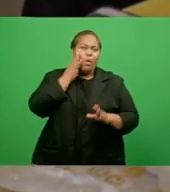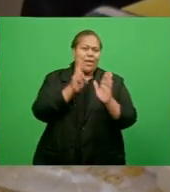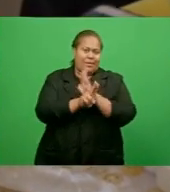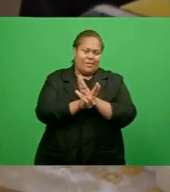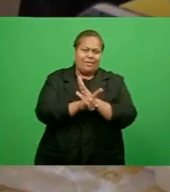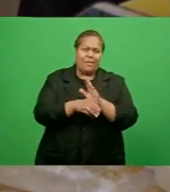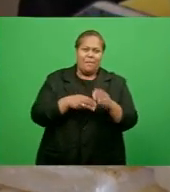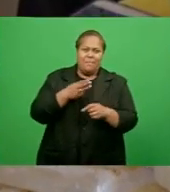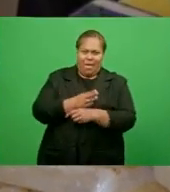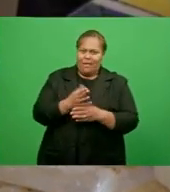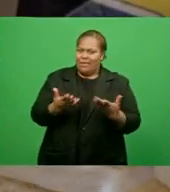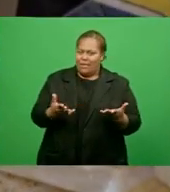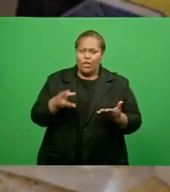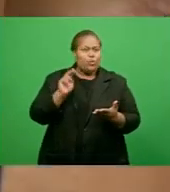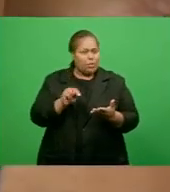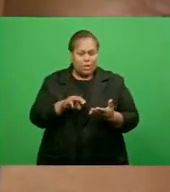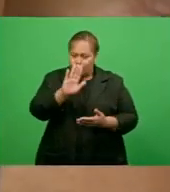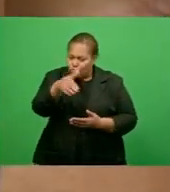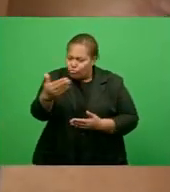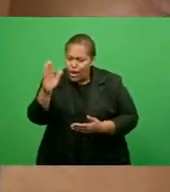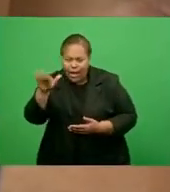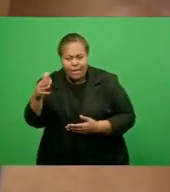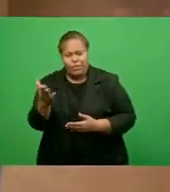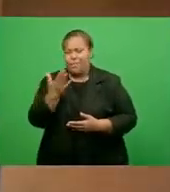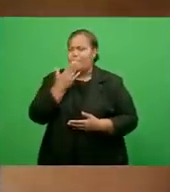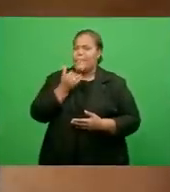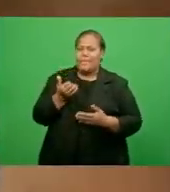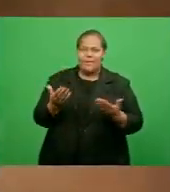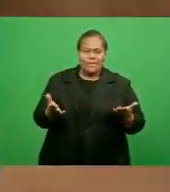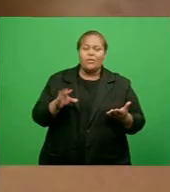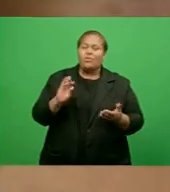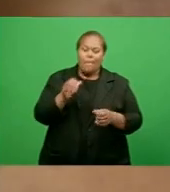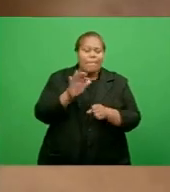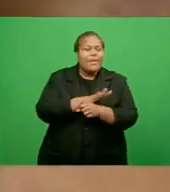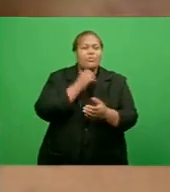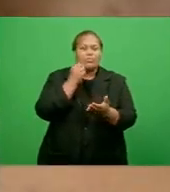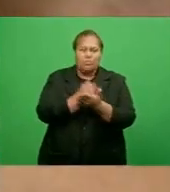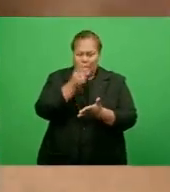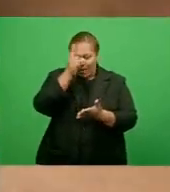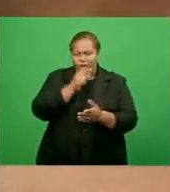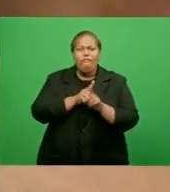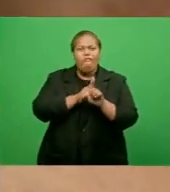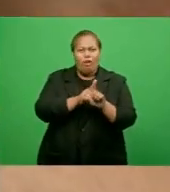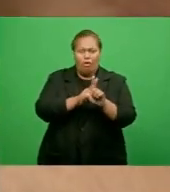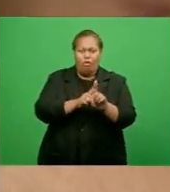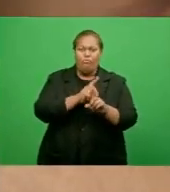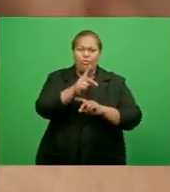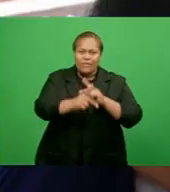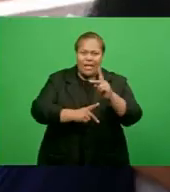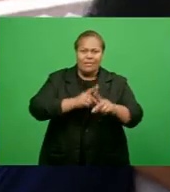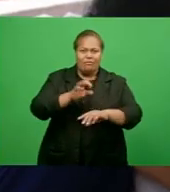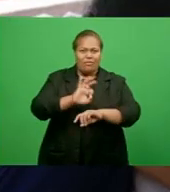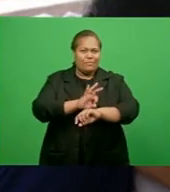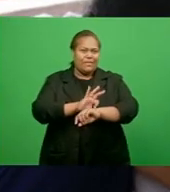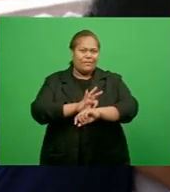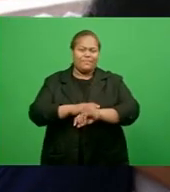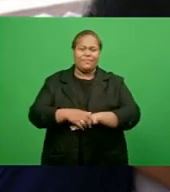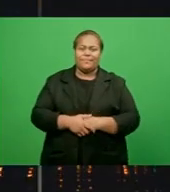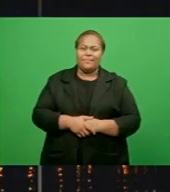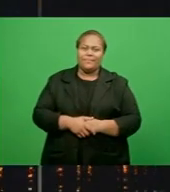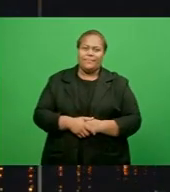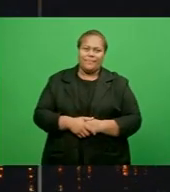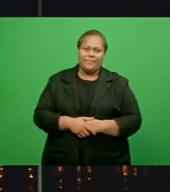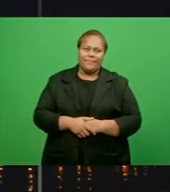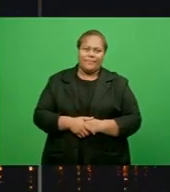screening and for healthcare workers to track patients to ensure they follow through each treatment process. Kelly Vathala, FBC